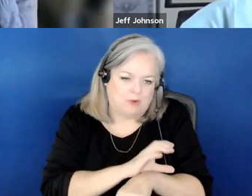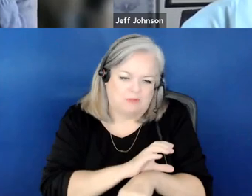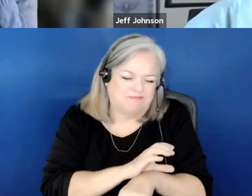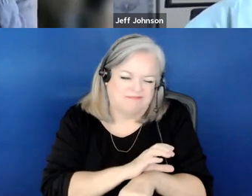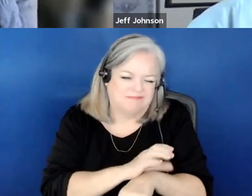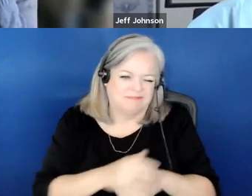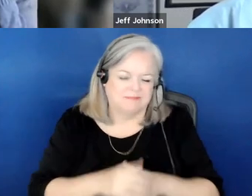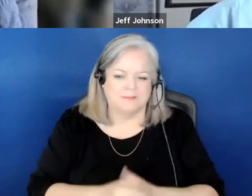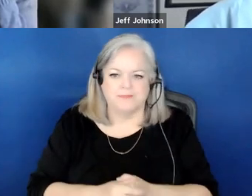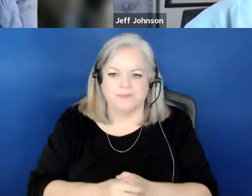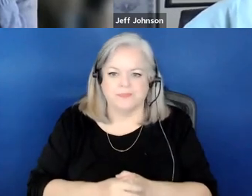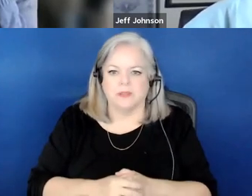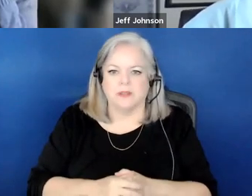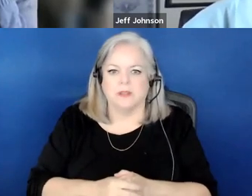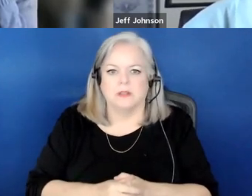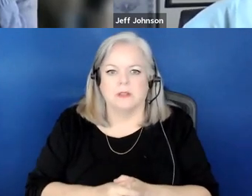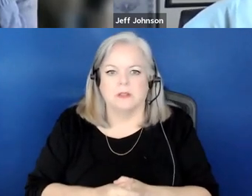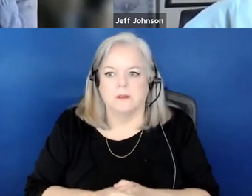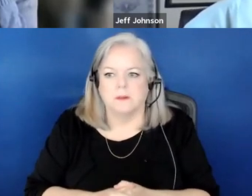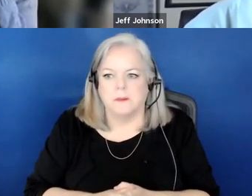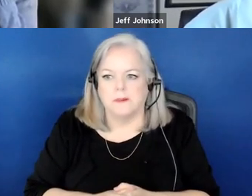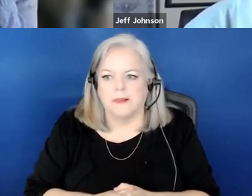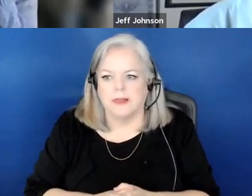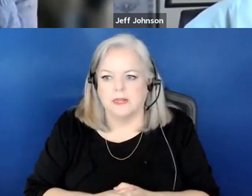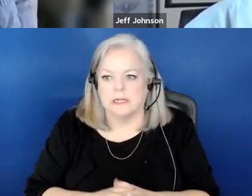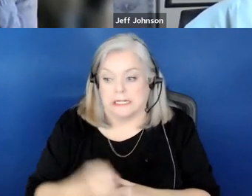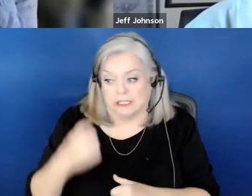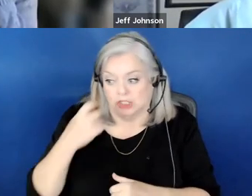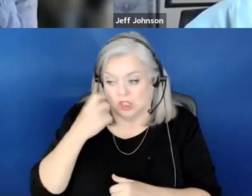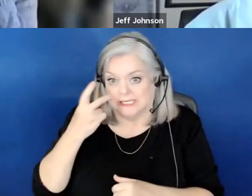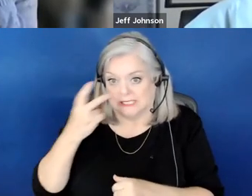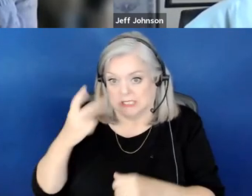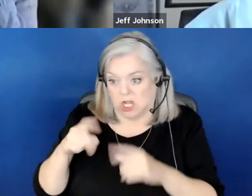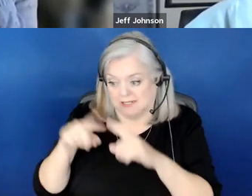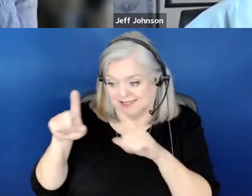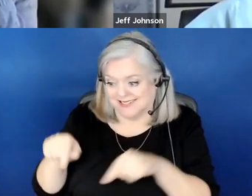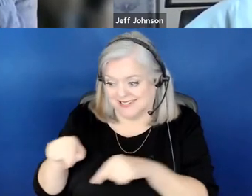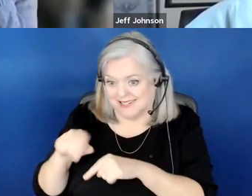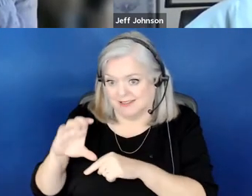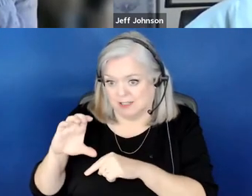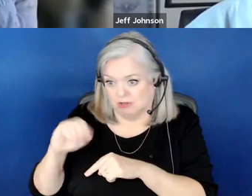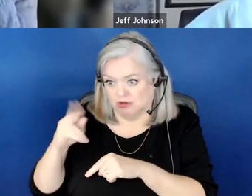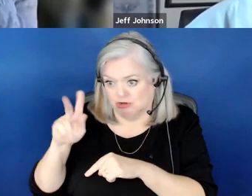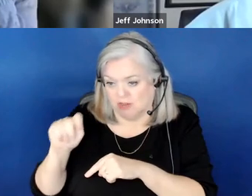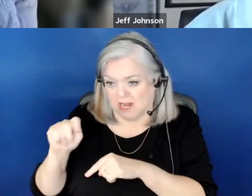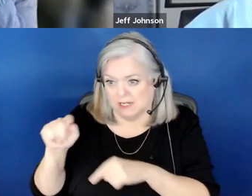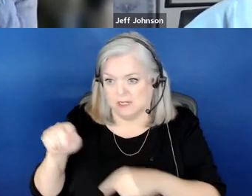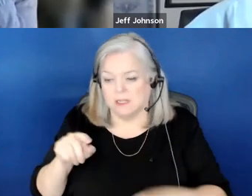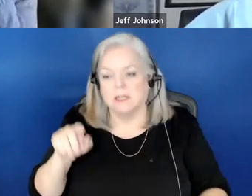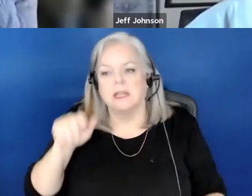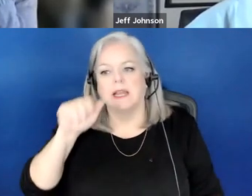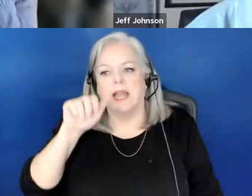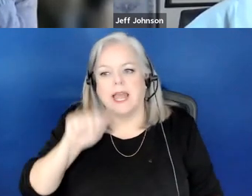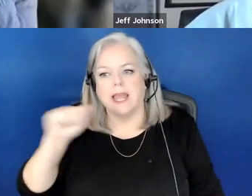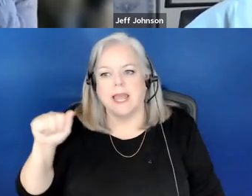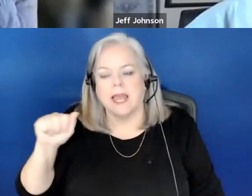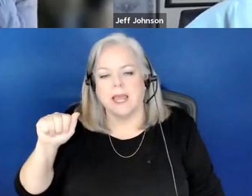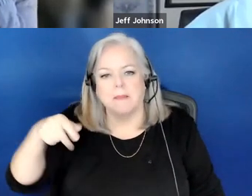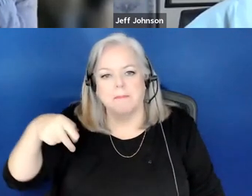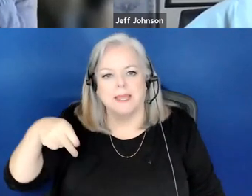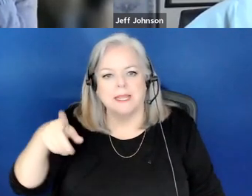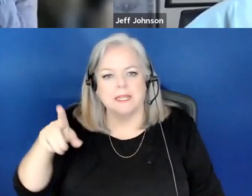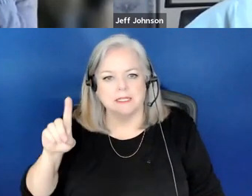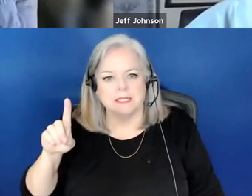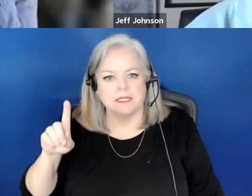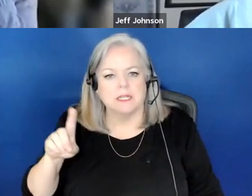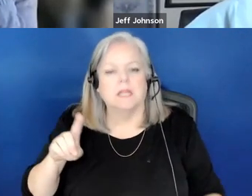Nate, I just saw the chat he put AAPD, the American